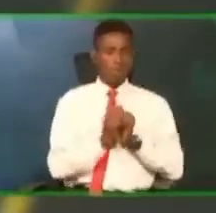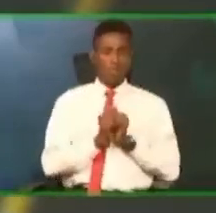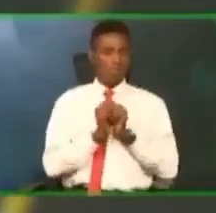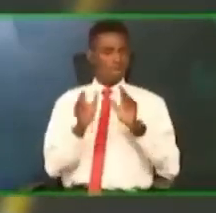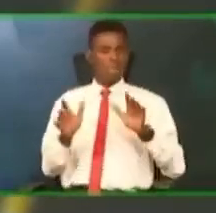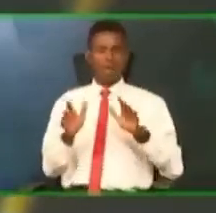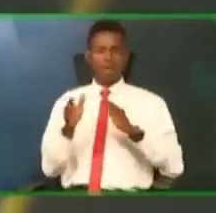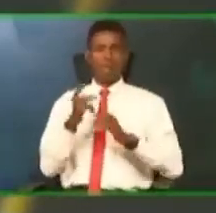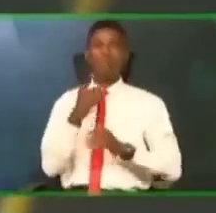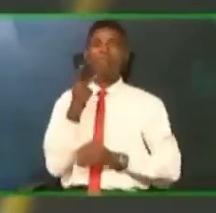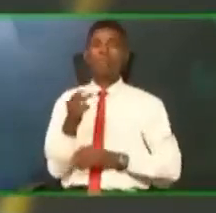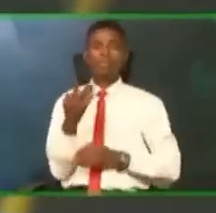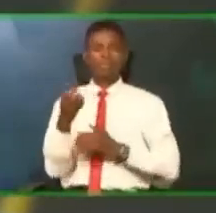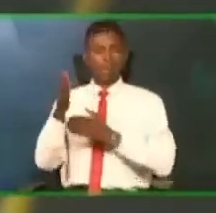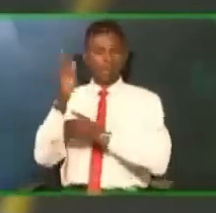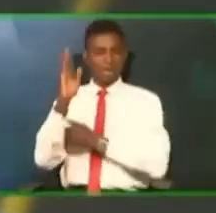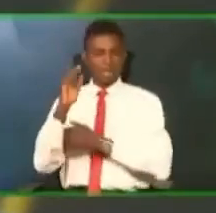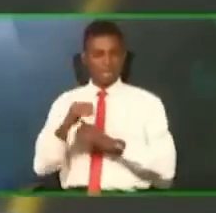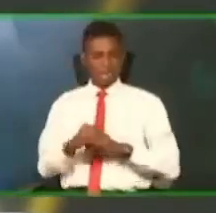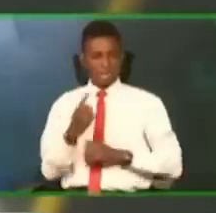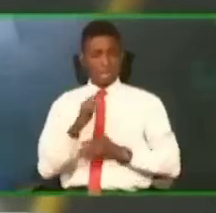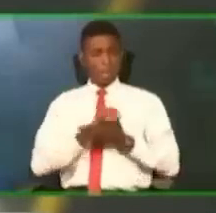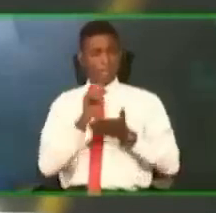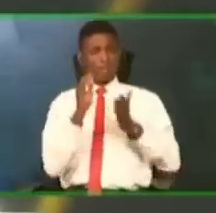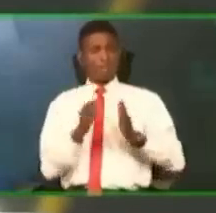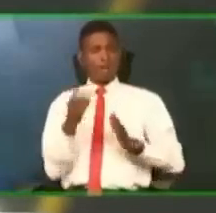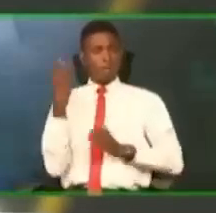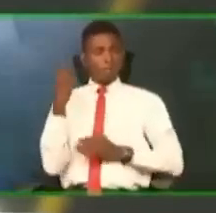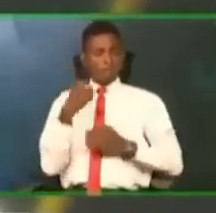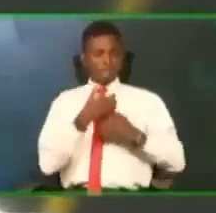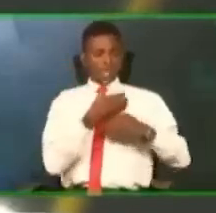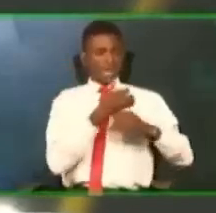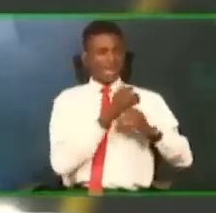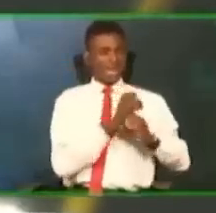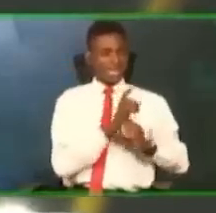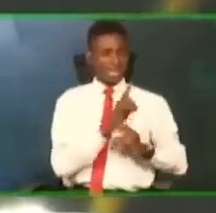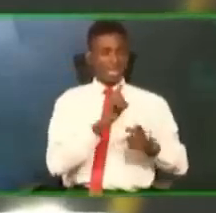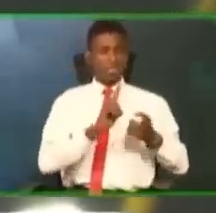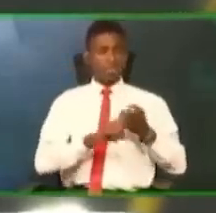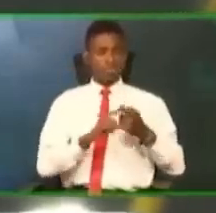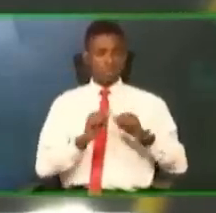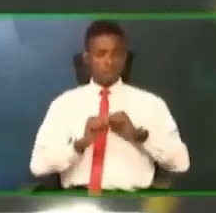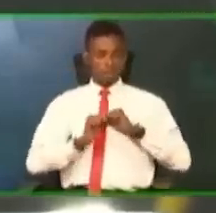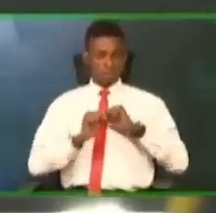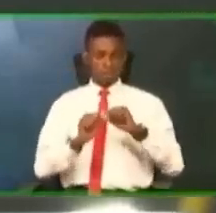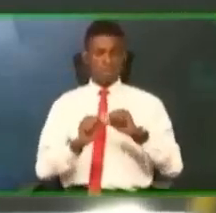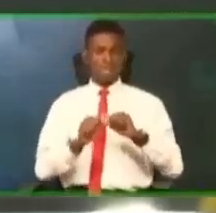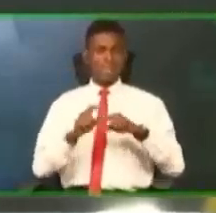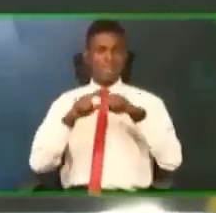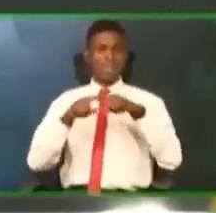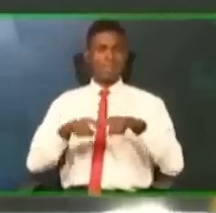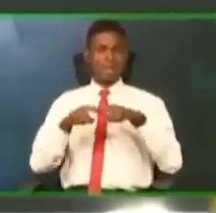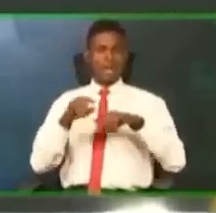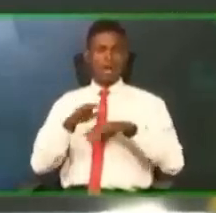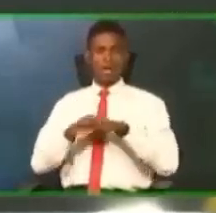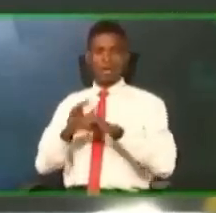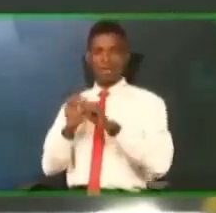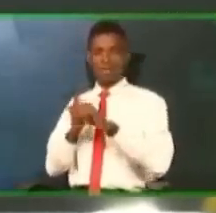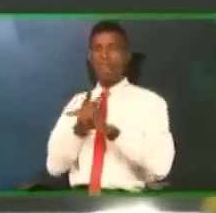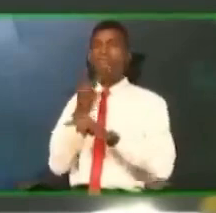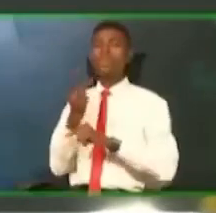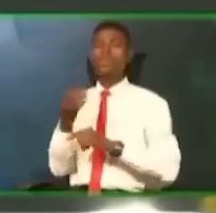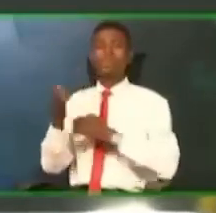God. Hallelujah. The believer was designed to continually depend on the voice of